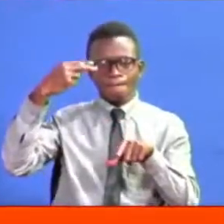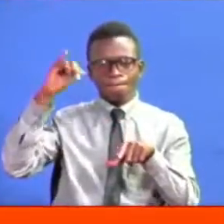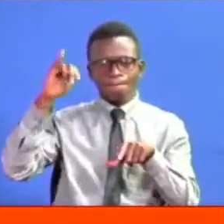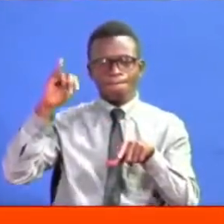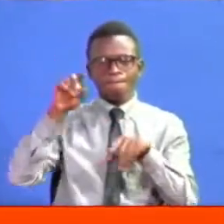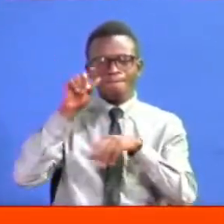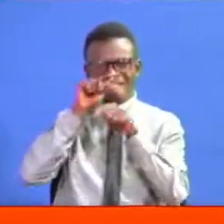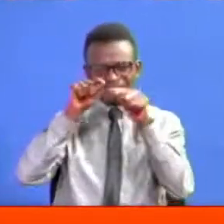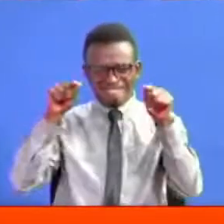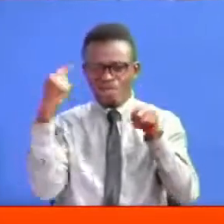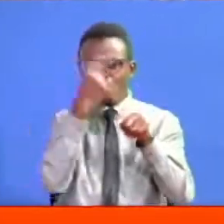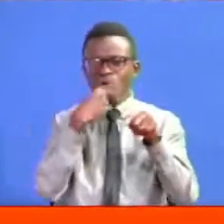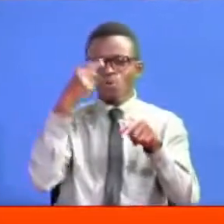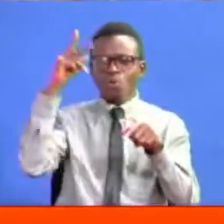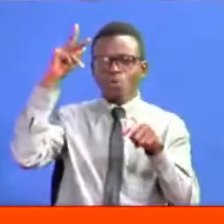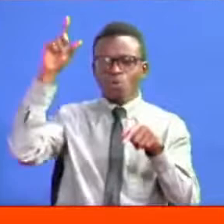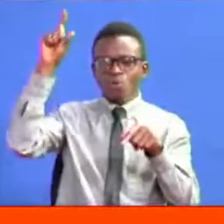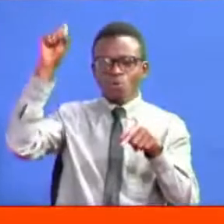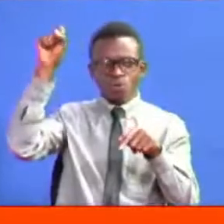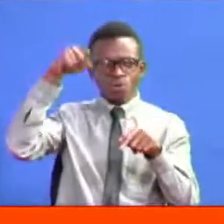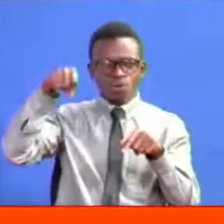PS